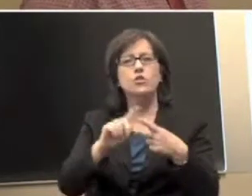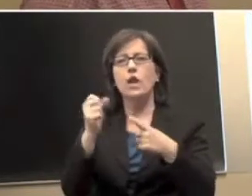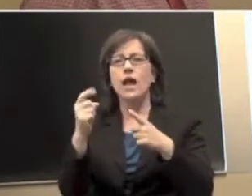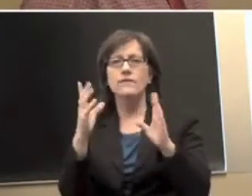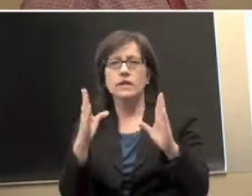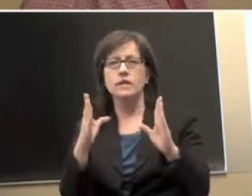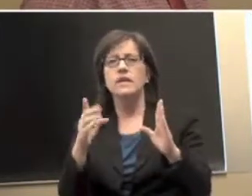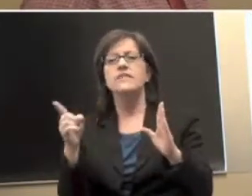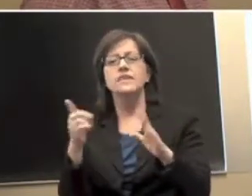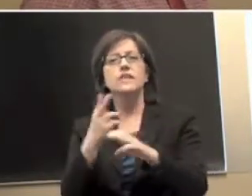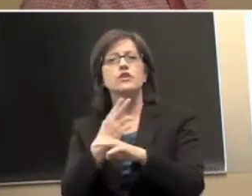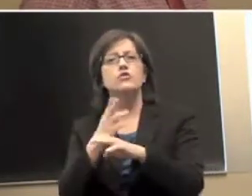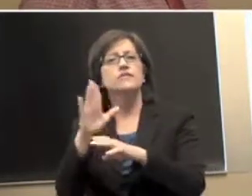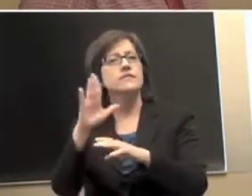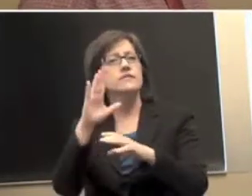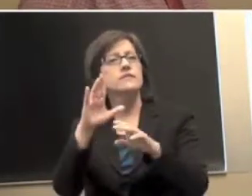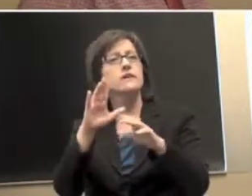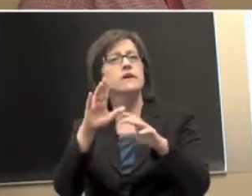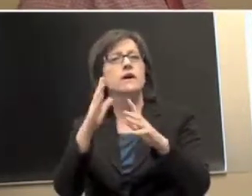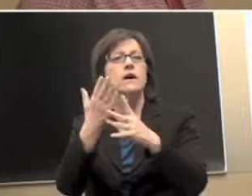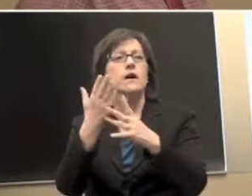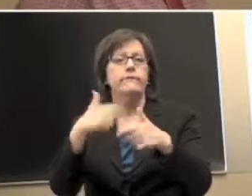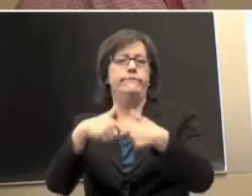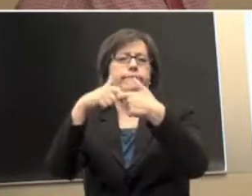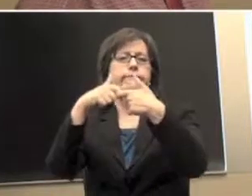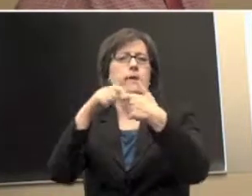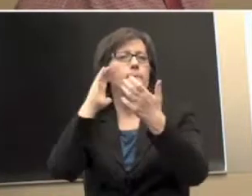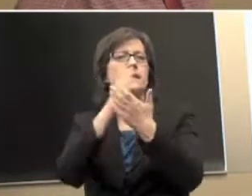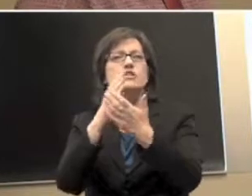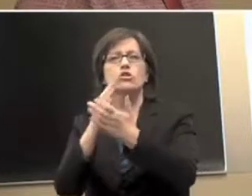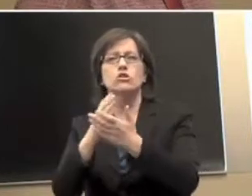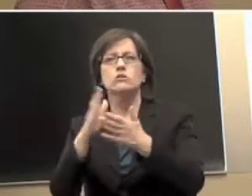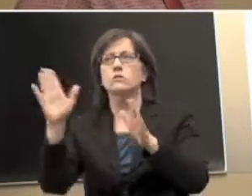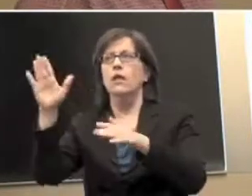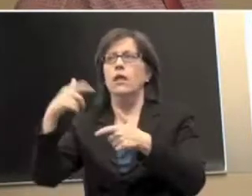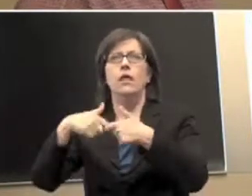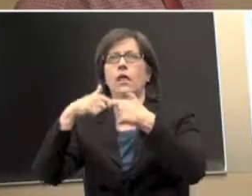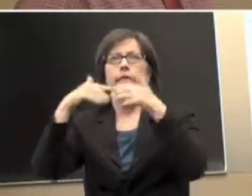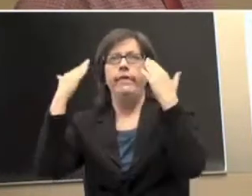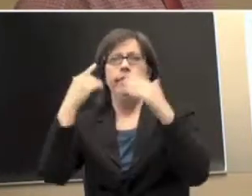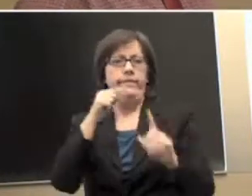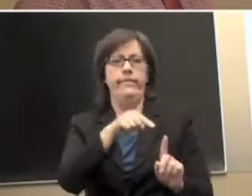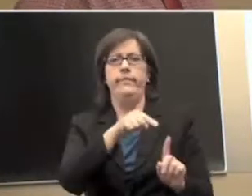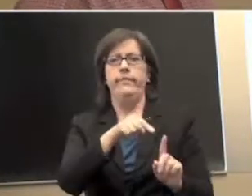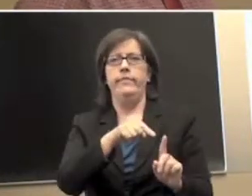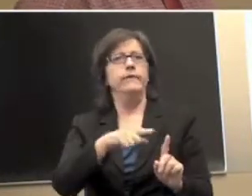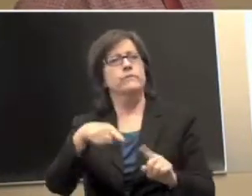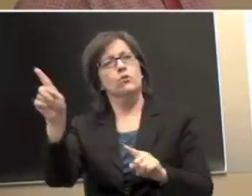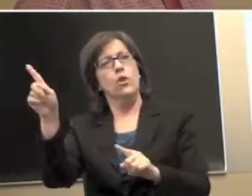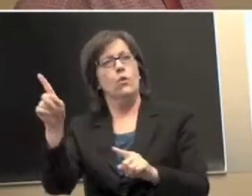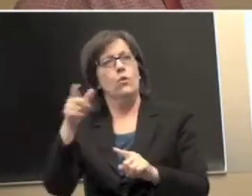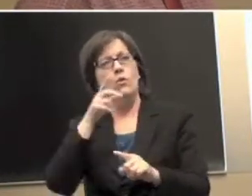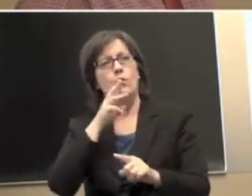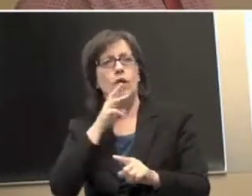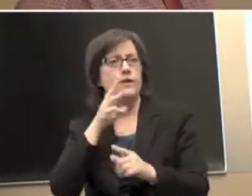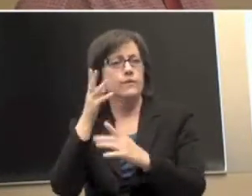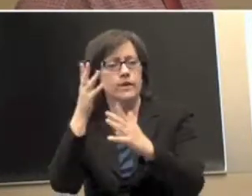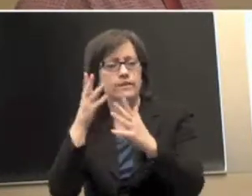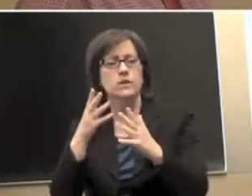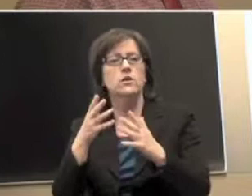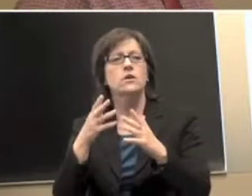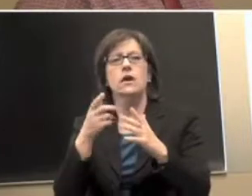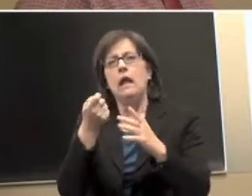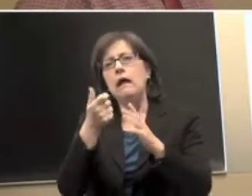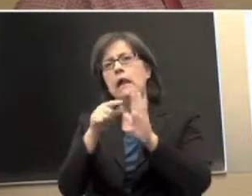his break pictures. This is how many, if during that time slot he didn't, he might get a little negative mark, but it